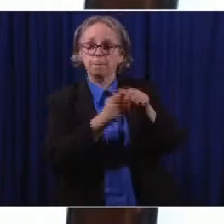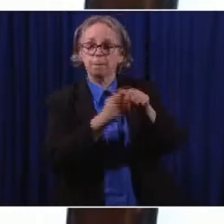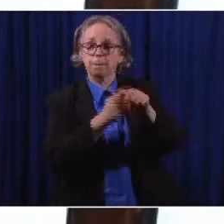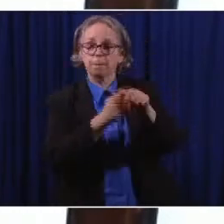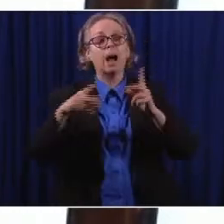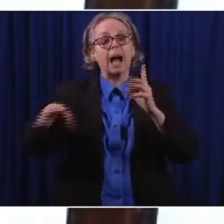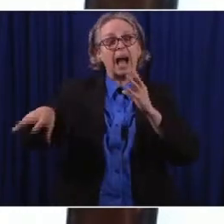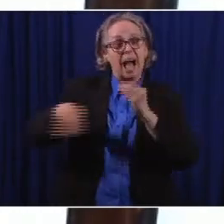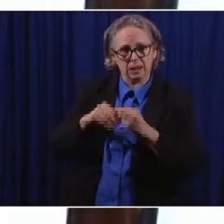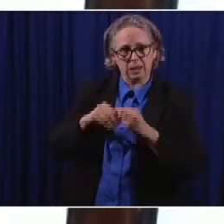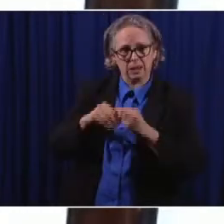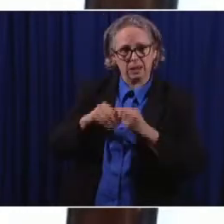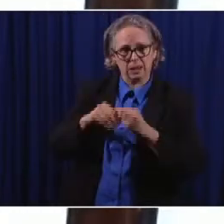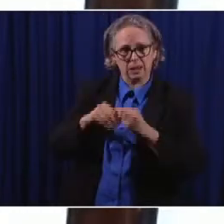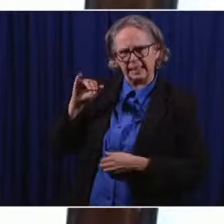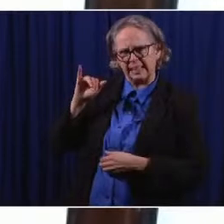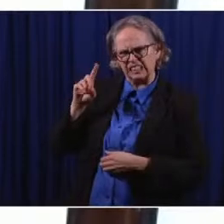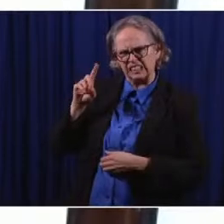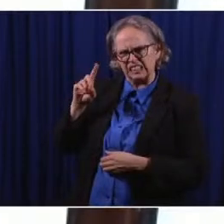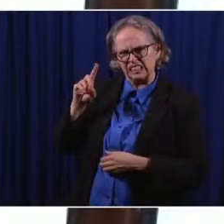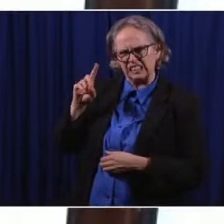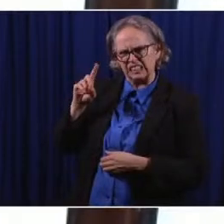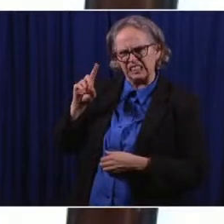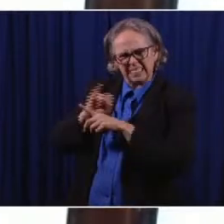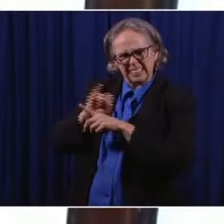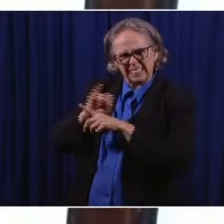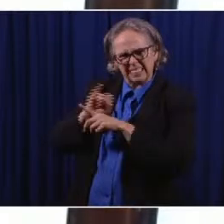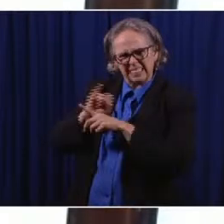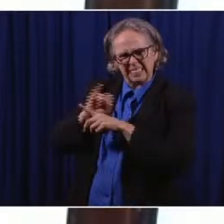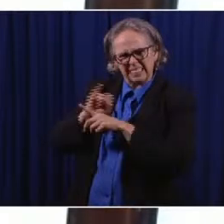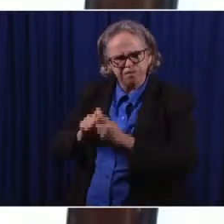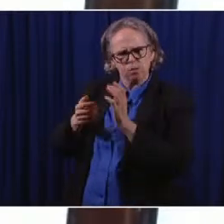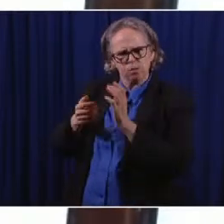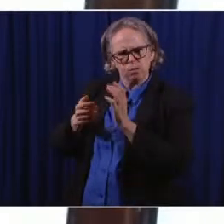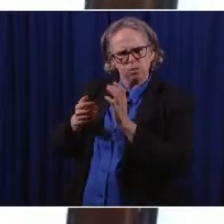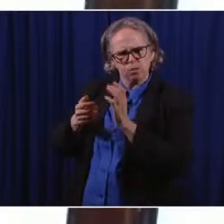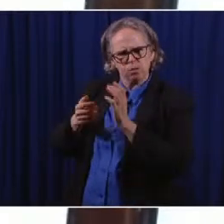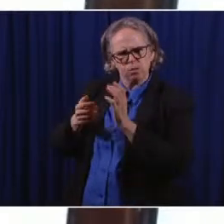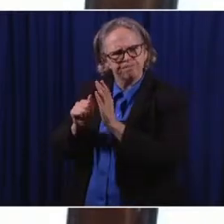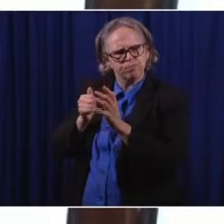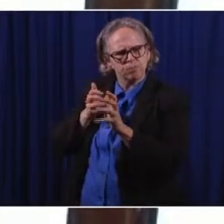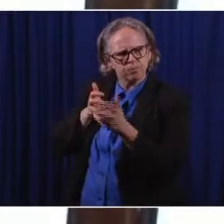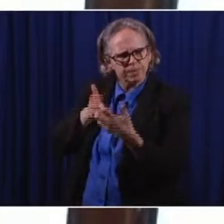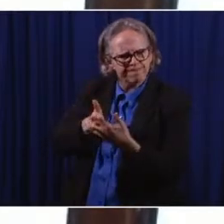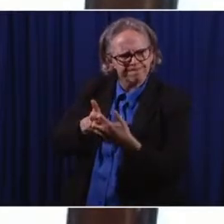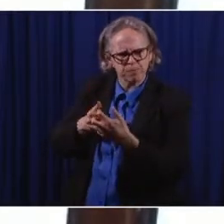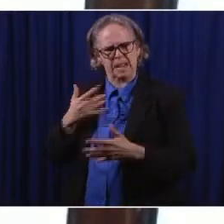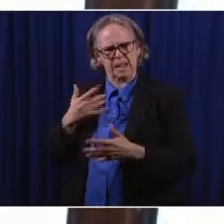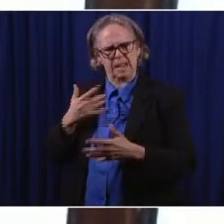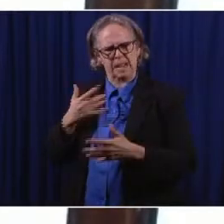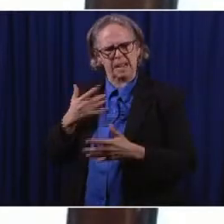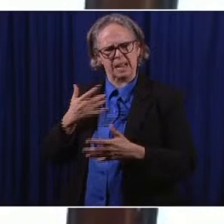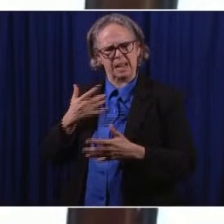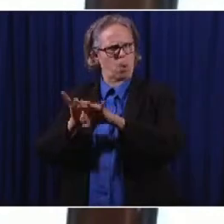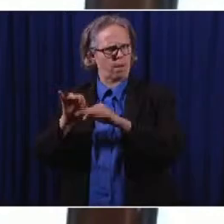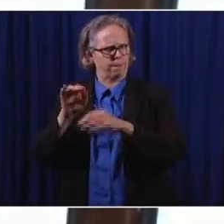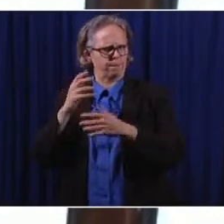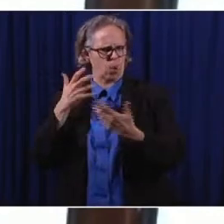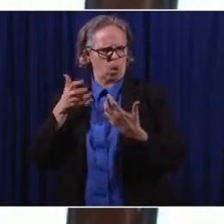specific requirements if they were above and beyond what the state had put out. We really felt that was important to stay in line with business and